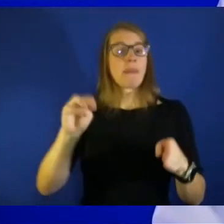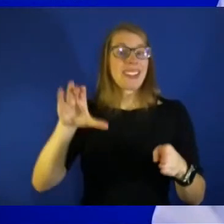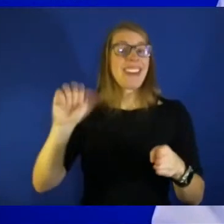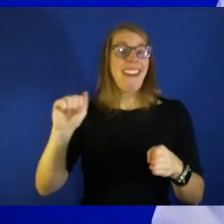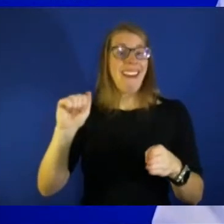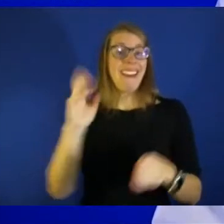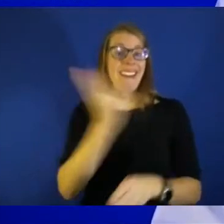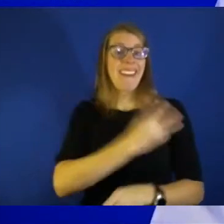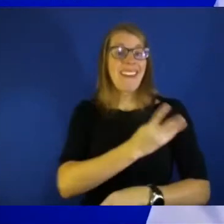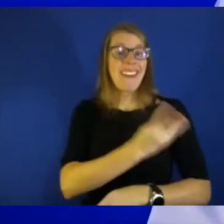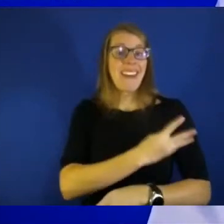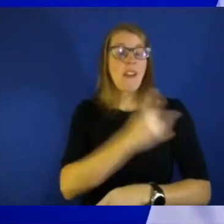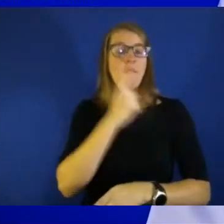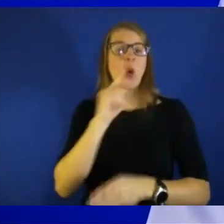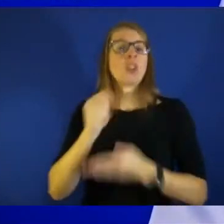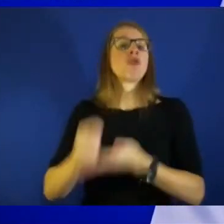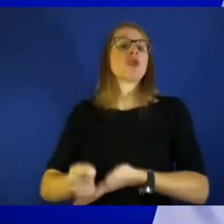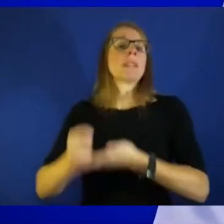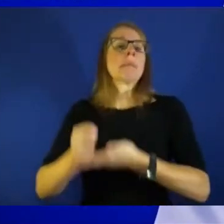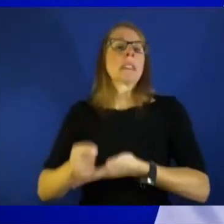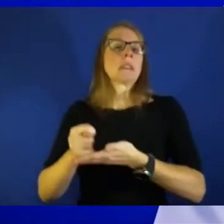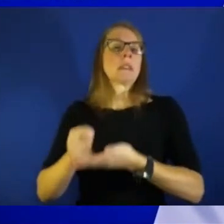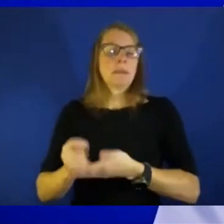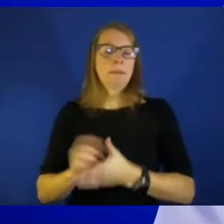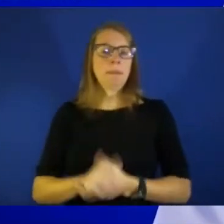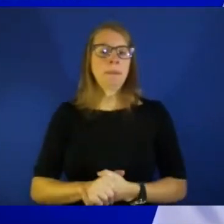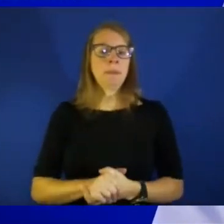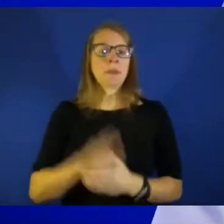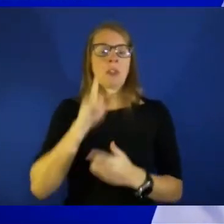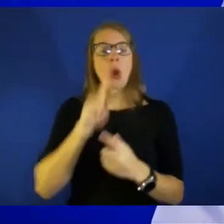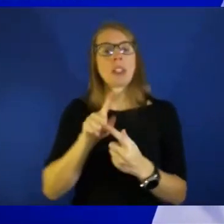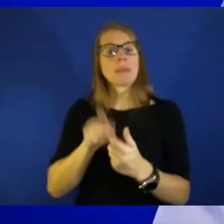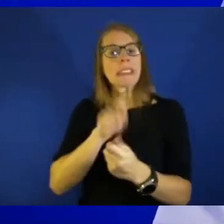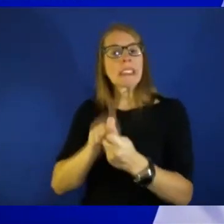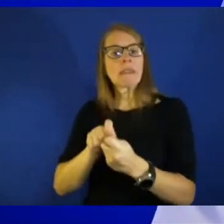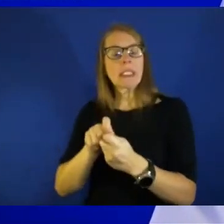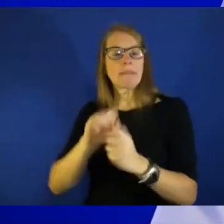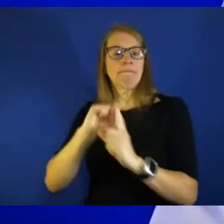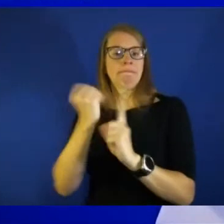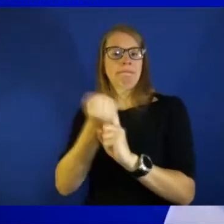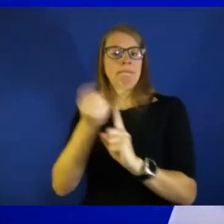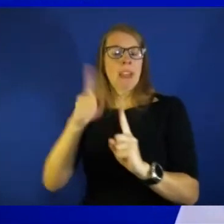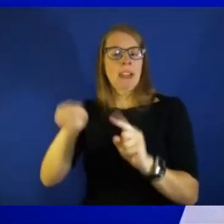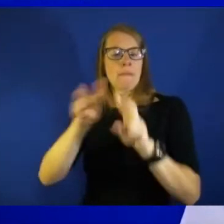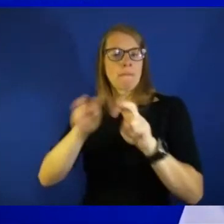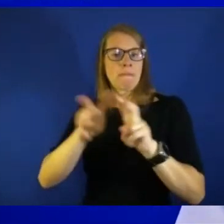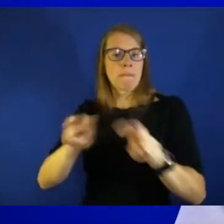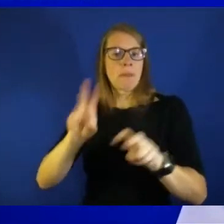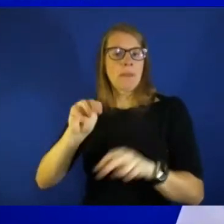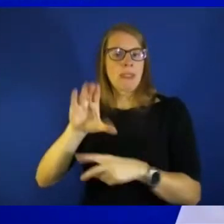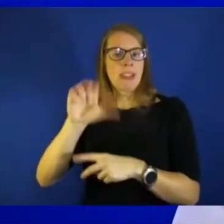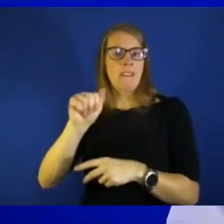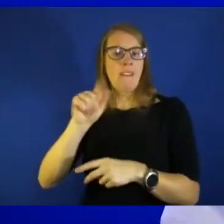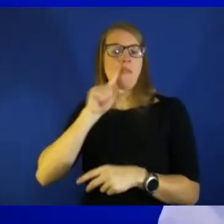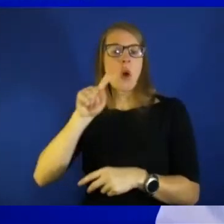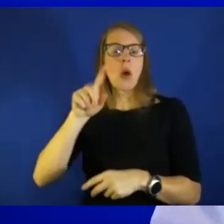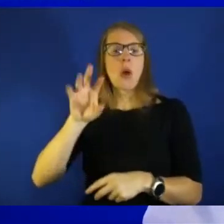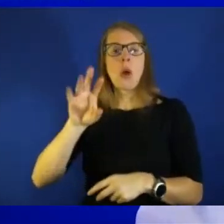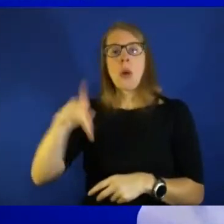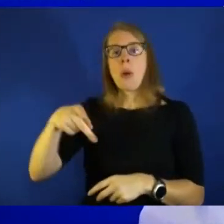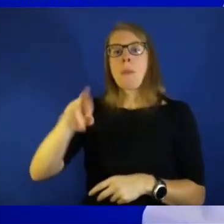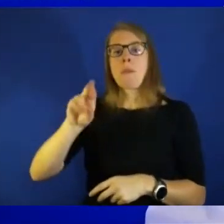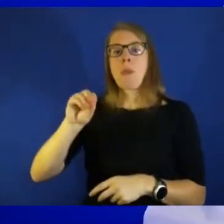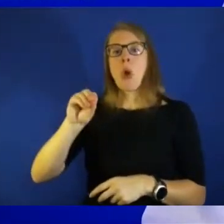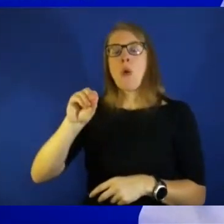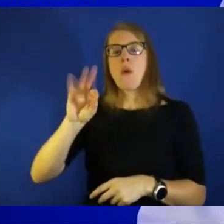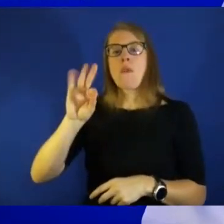for a treatment. In certain select cases, they have certainly looked at monoclonal antibody in that prophylaxis period to help prevent. For instance, if